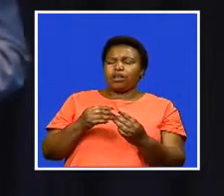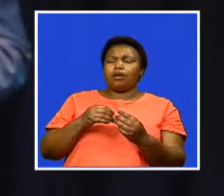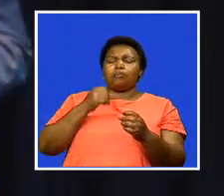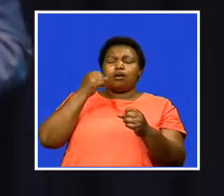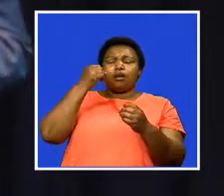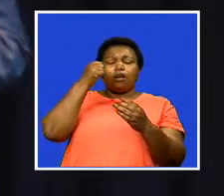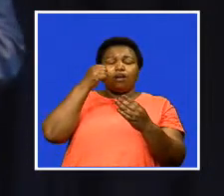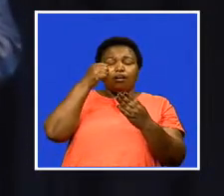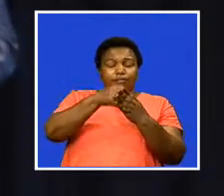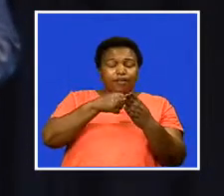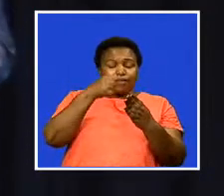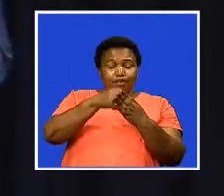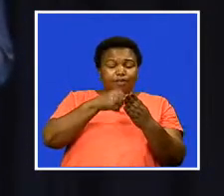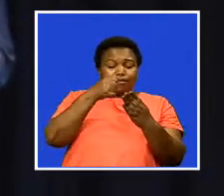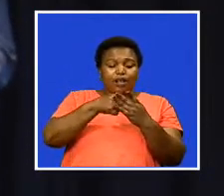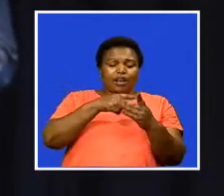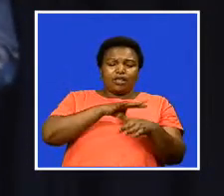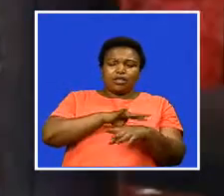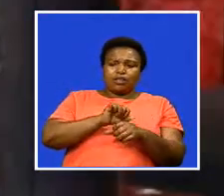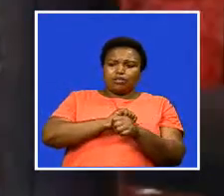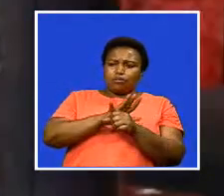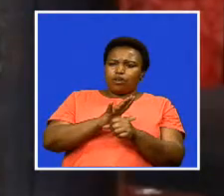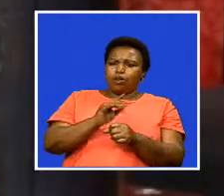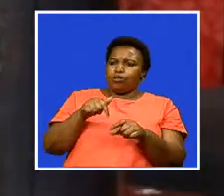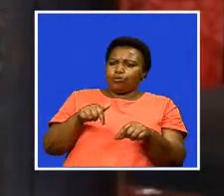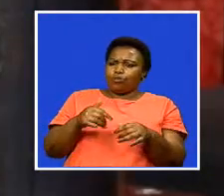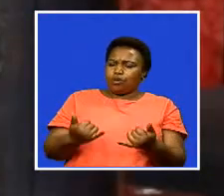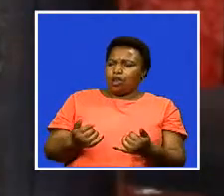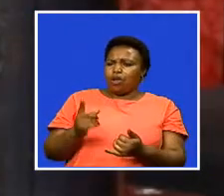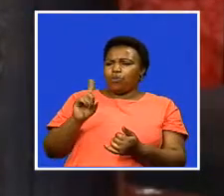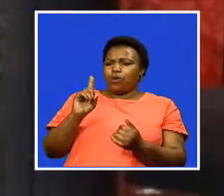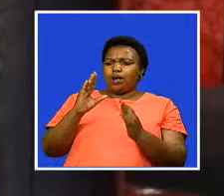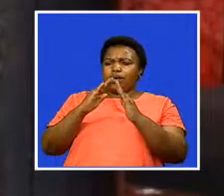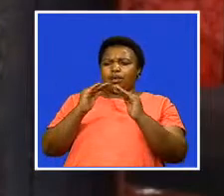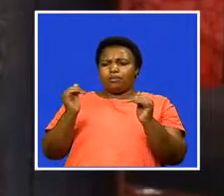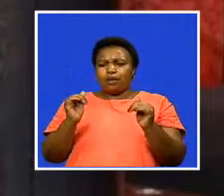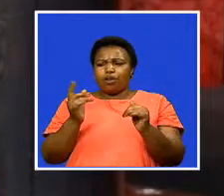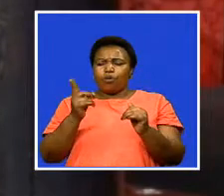lomkhuhlane ngokuthi namhla kwentekani nilungisene